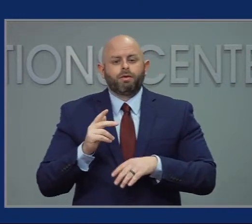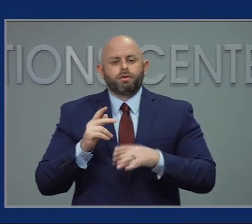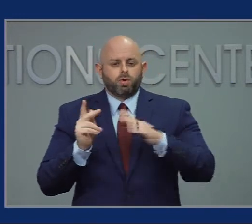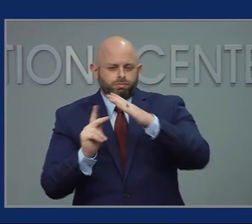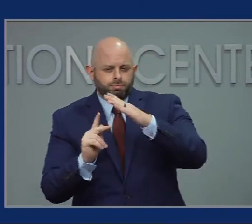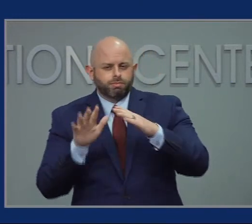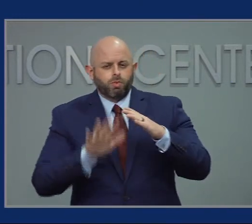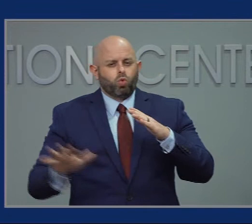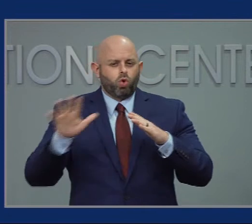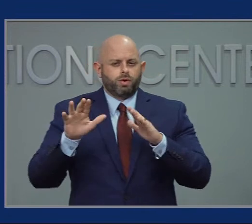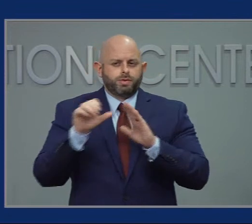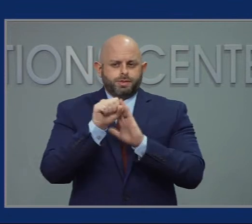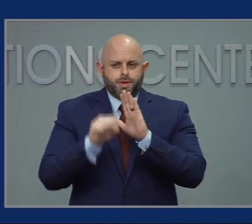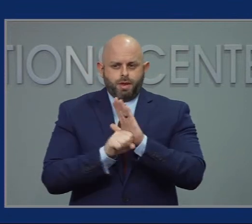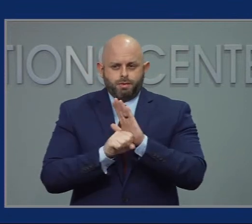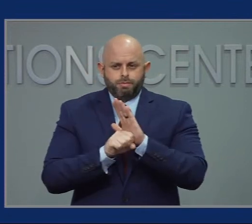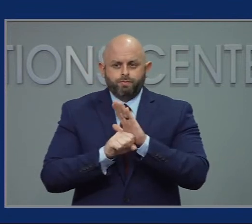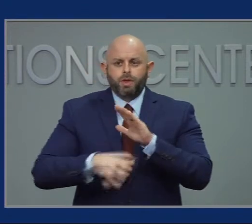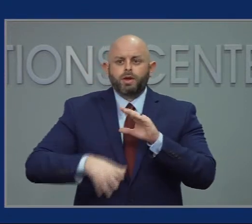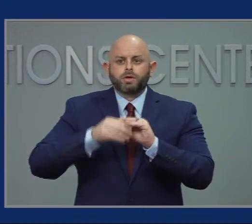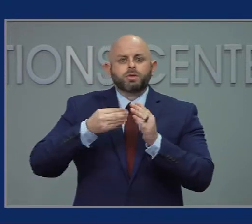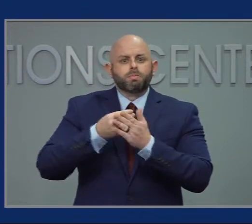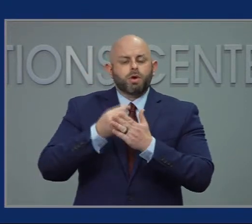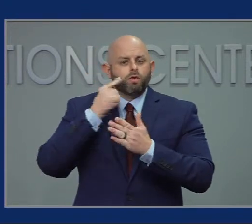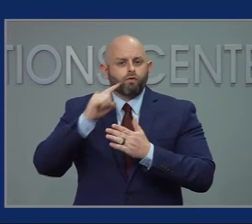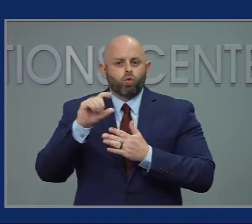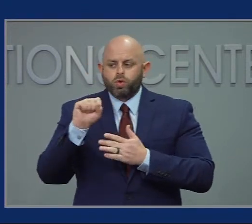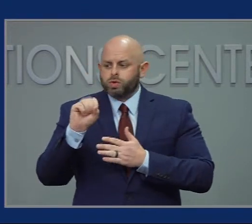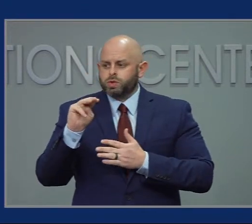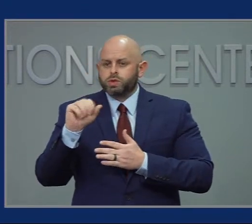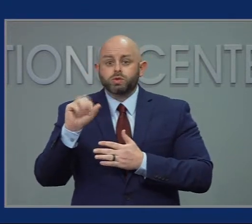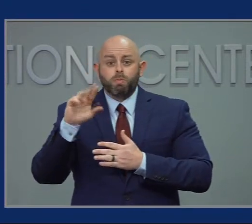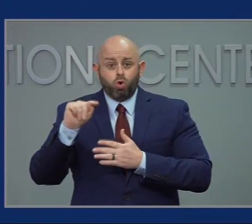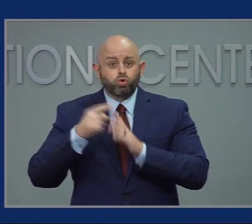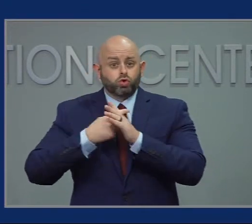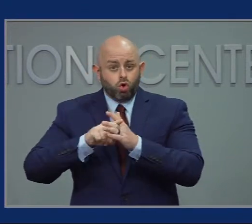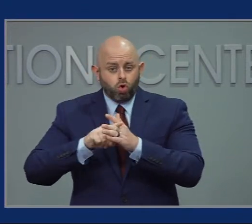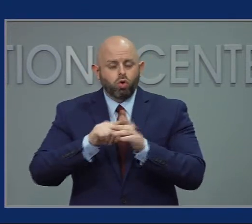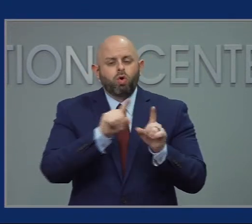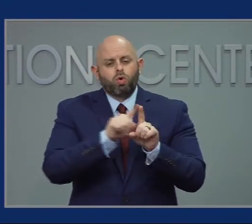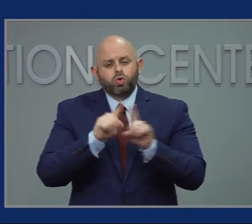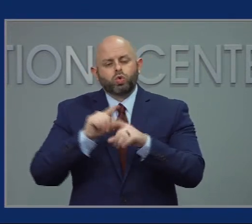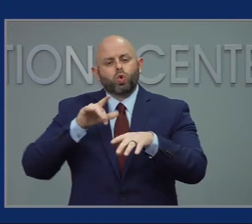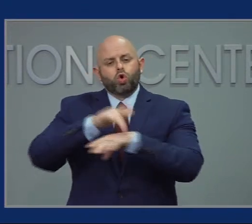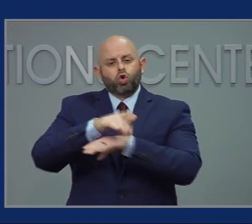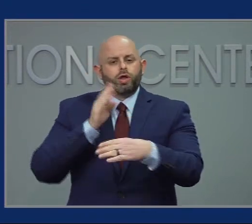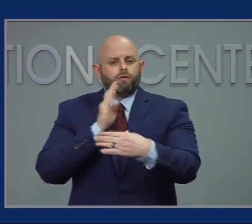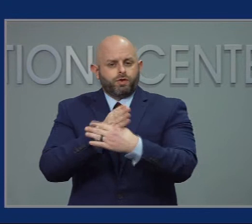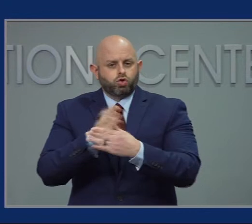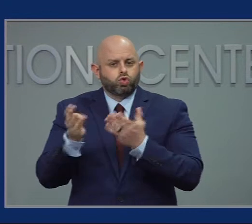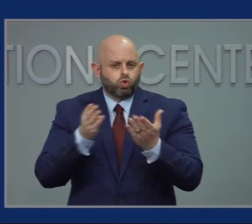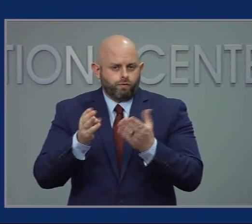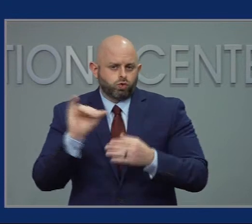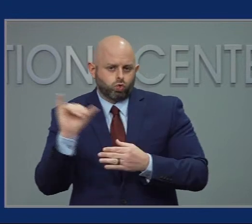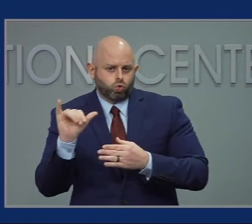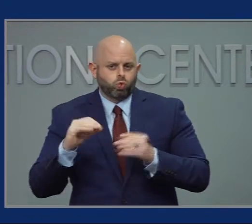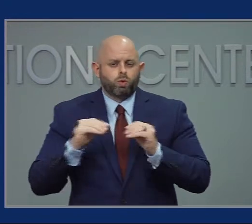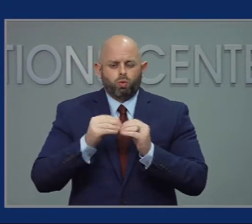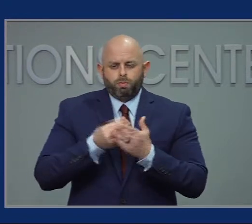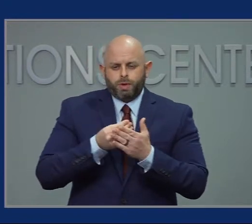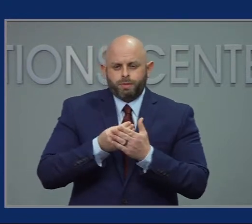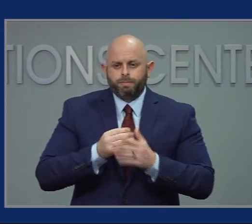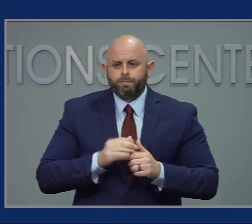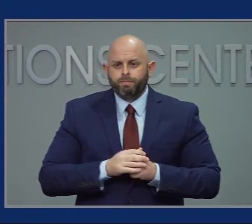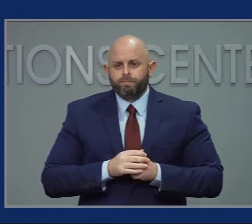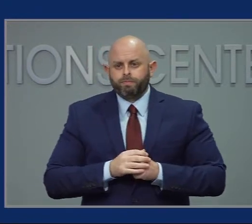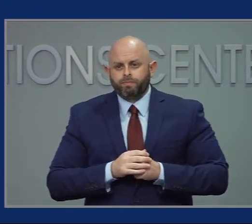state, additional money for Smart Start, as well as early intervention services. And finally, in